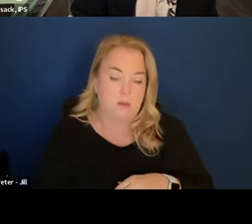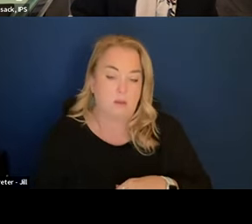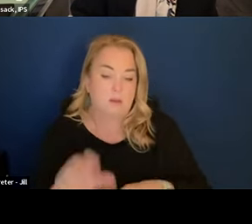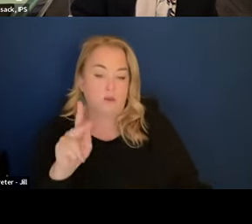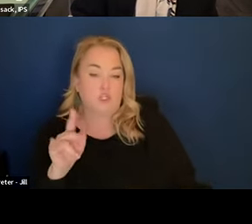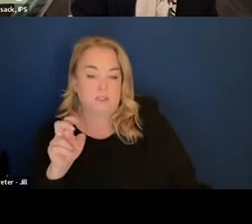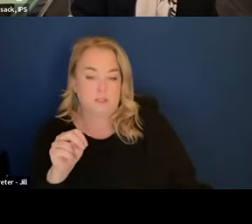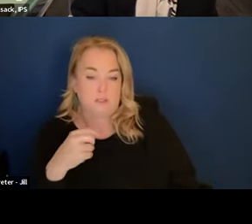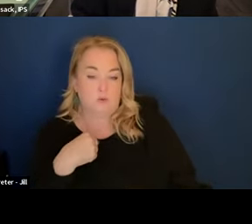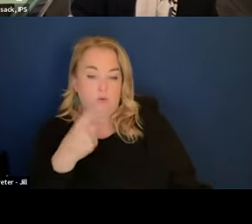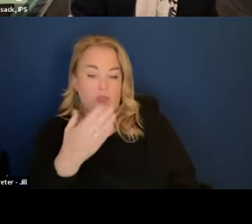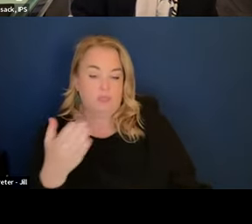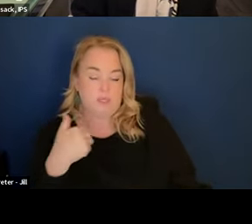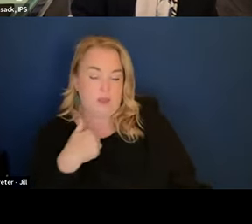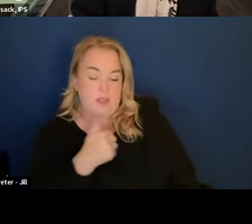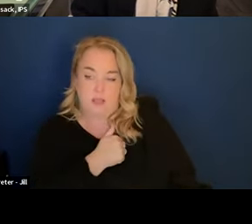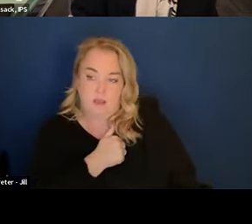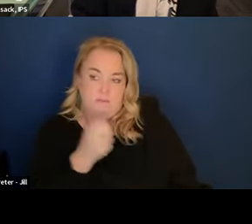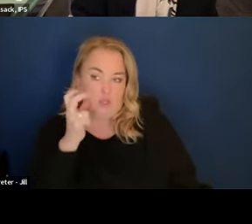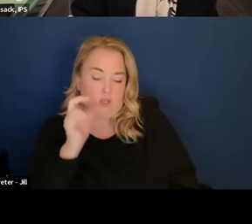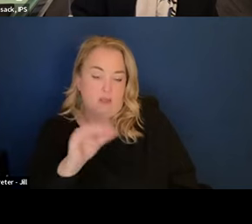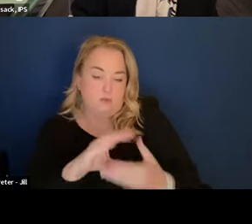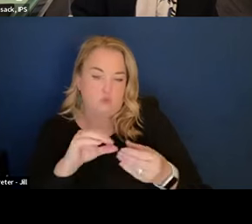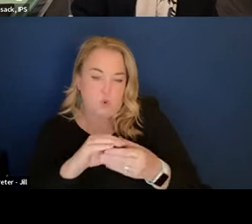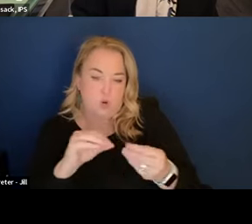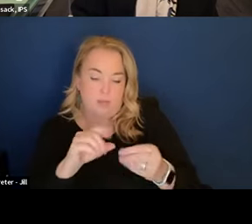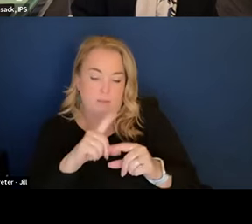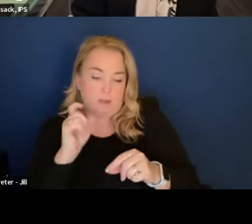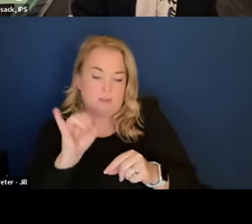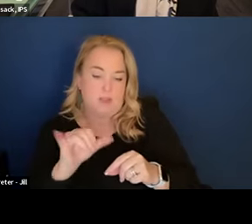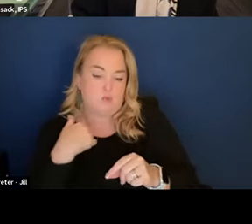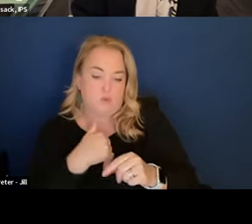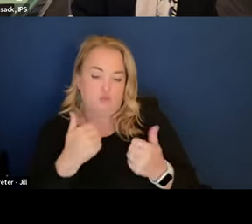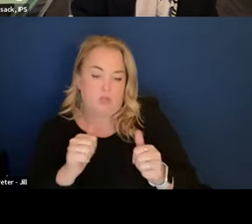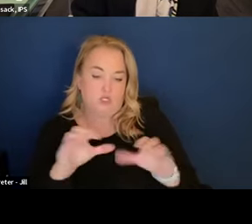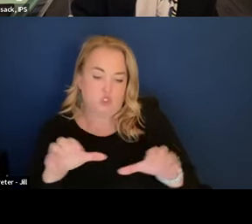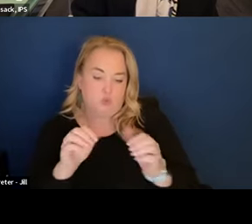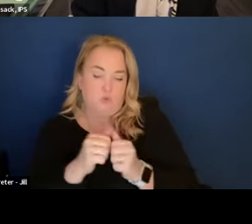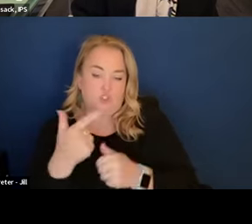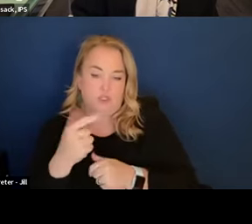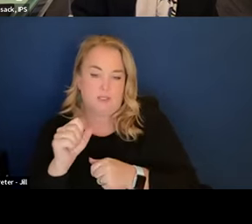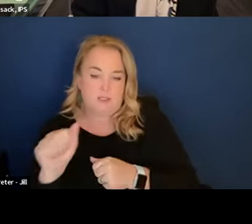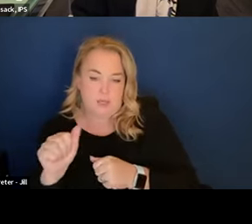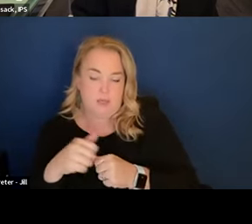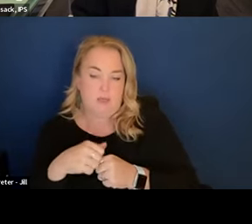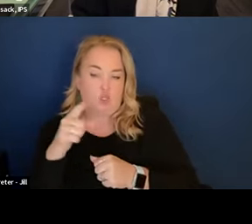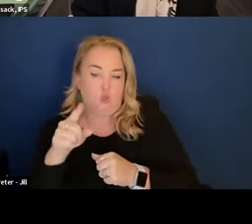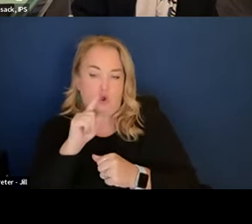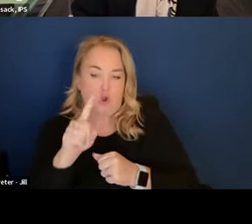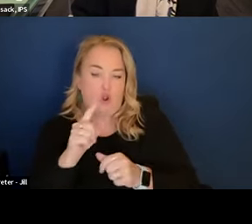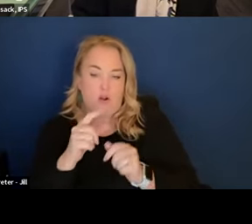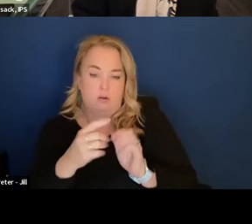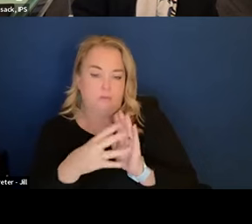said, I really love hearing the story, Tia, because that's really what we're trying to do at GSA, you know, you modeling what we're trying to think